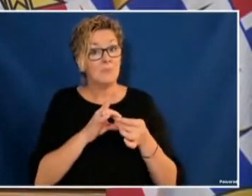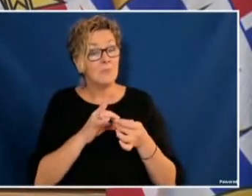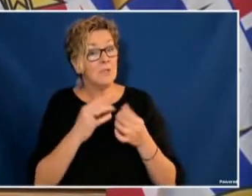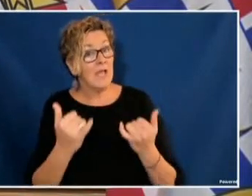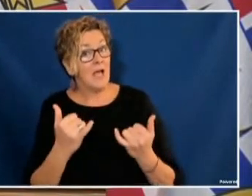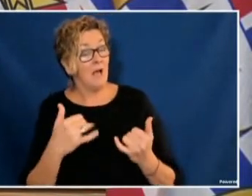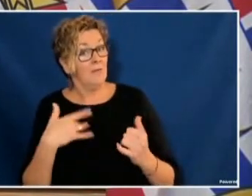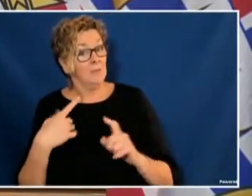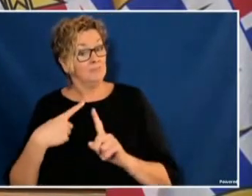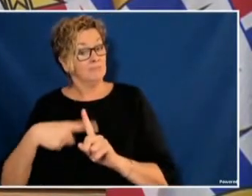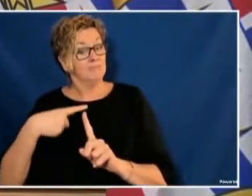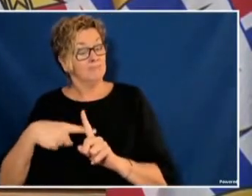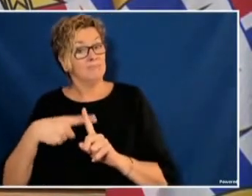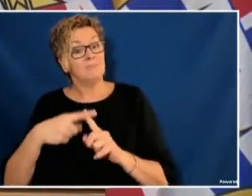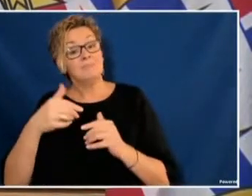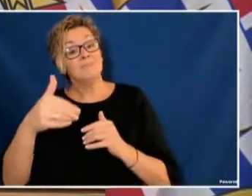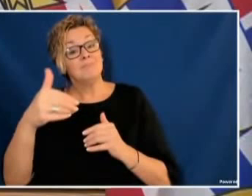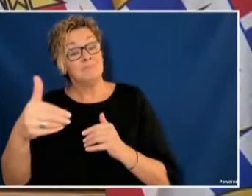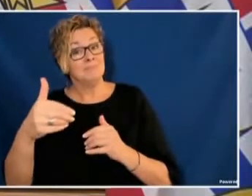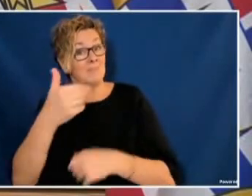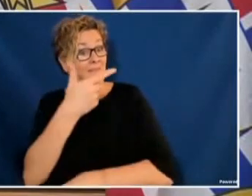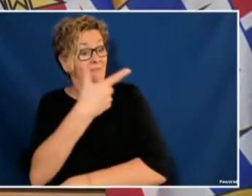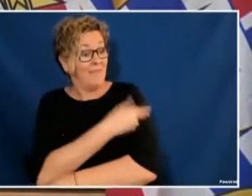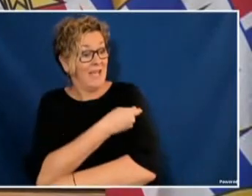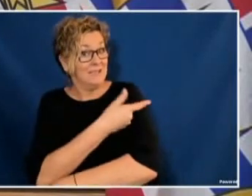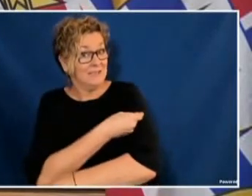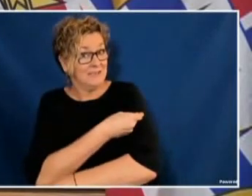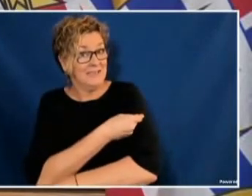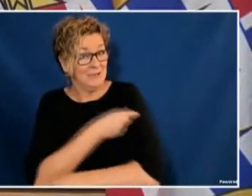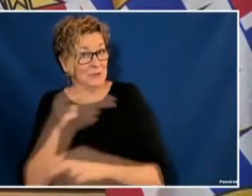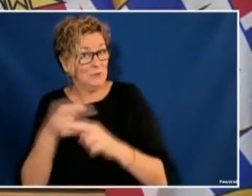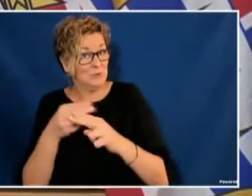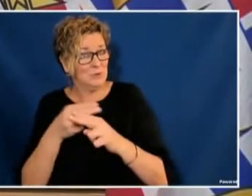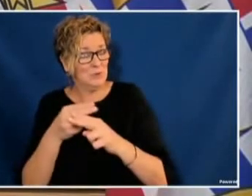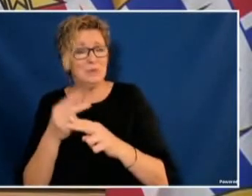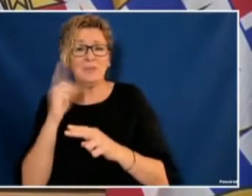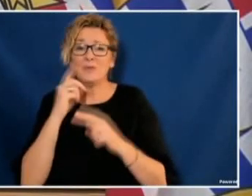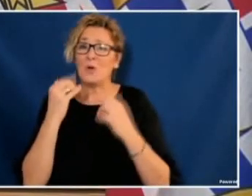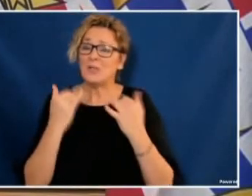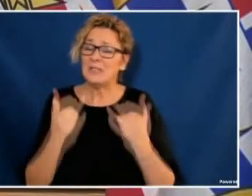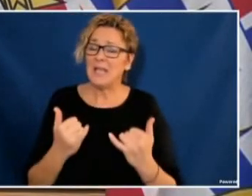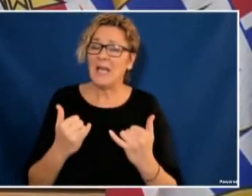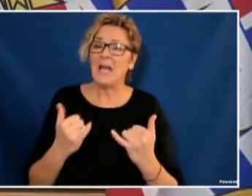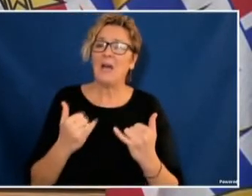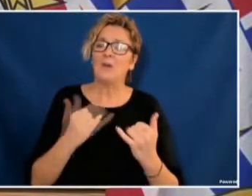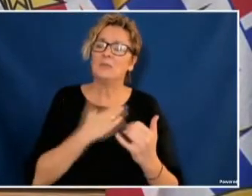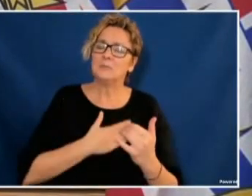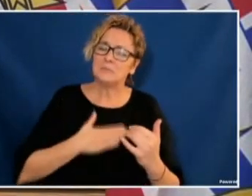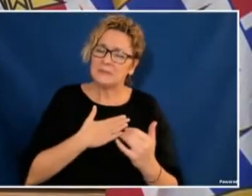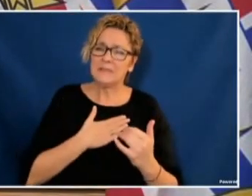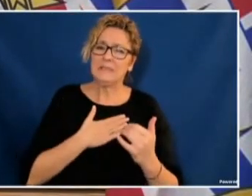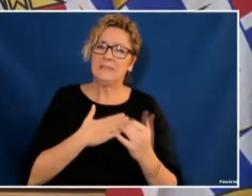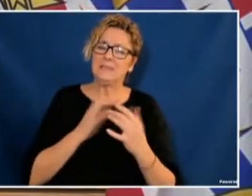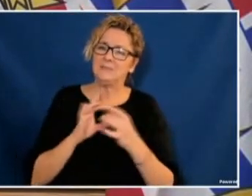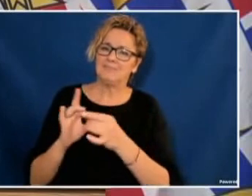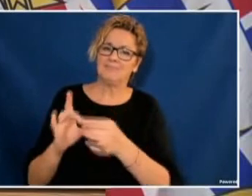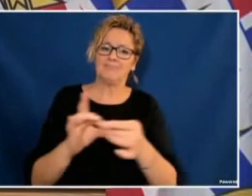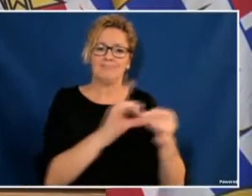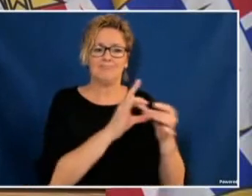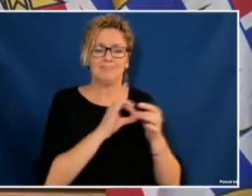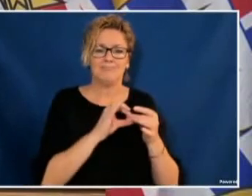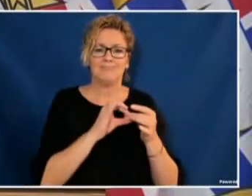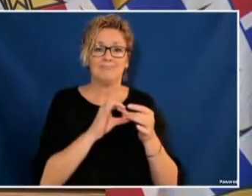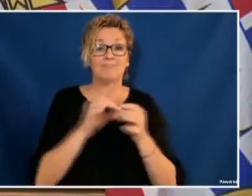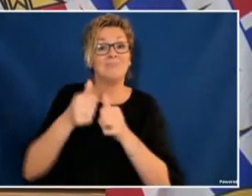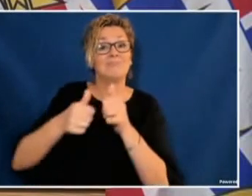slow COVID-19 without exception. Your actions protect everyone, those you love and those you don't